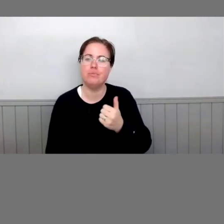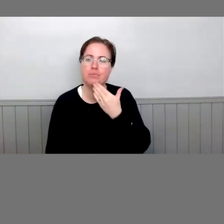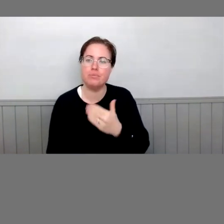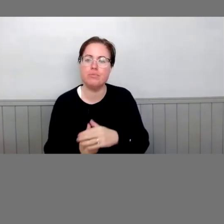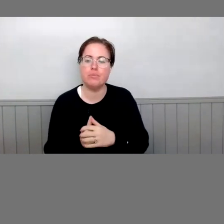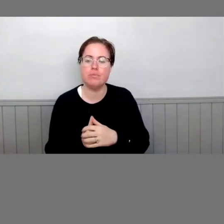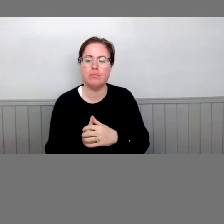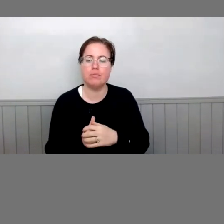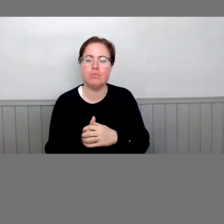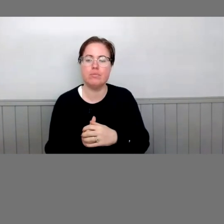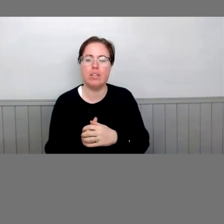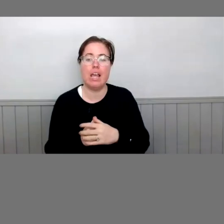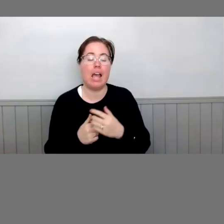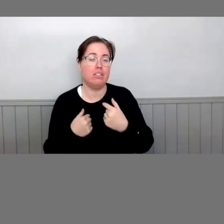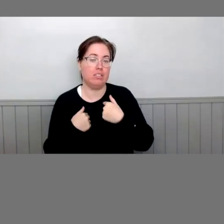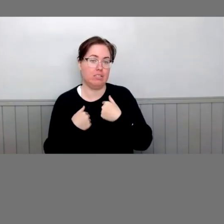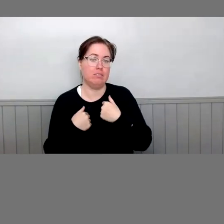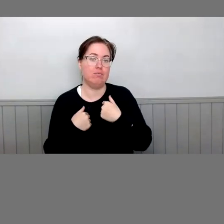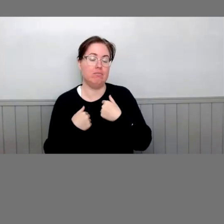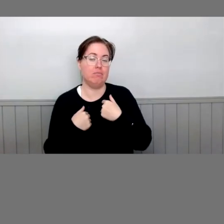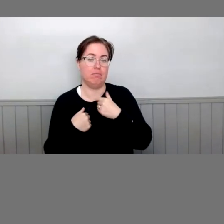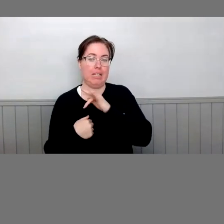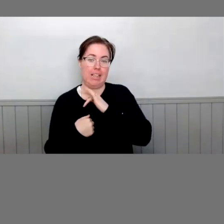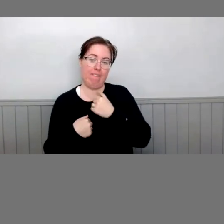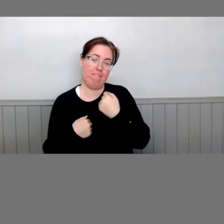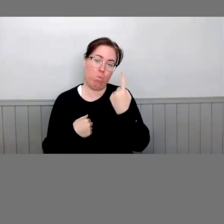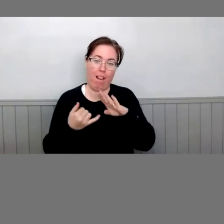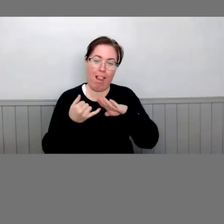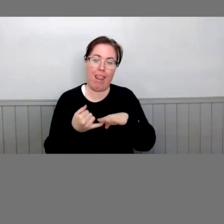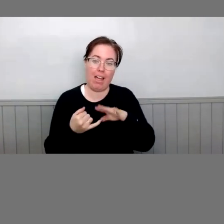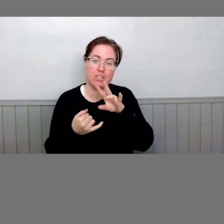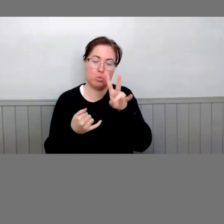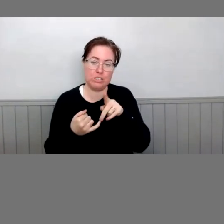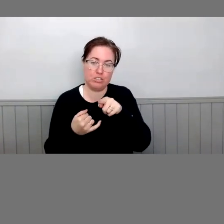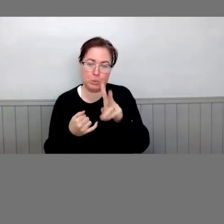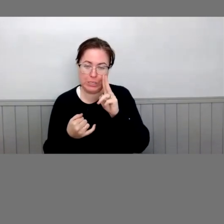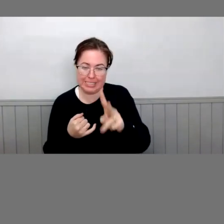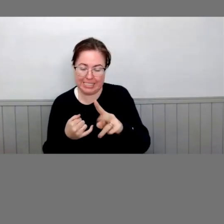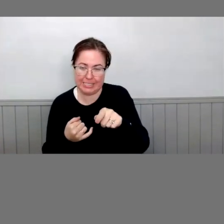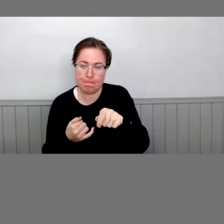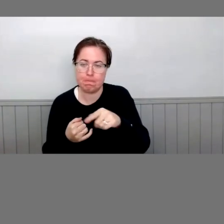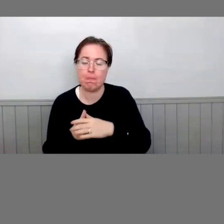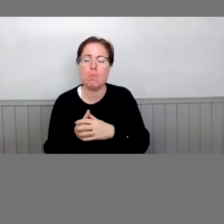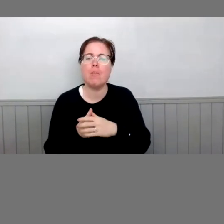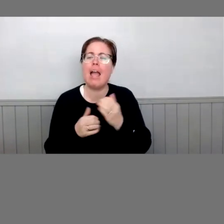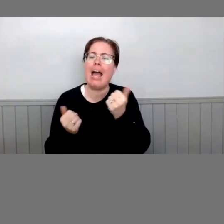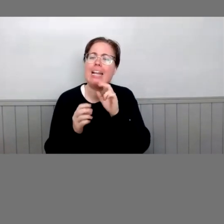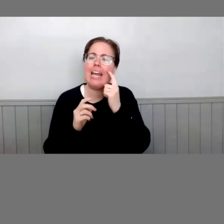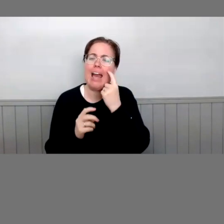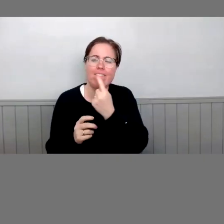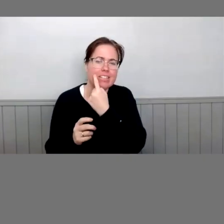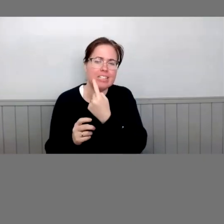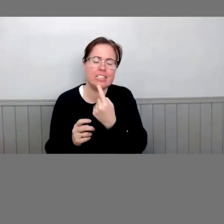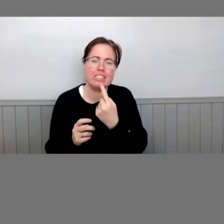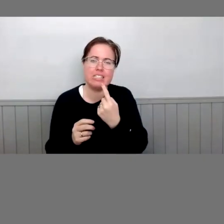just pose a final question to both, which has come through in relation to whether there was any evidence in either of the reviews about